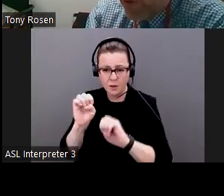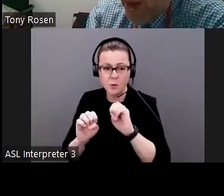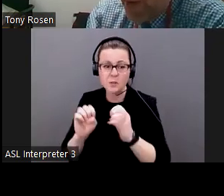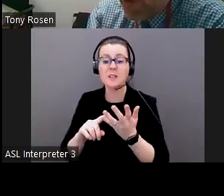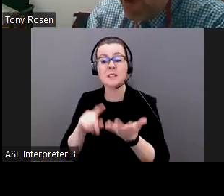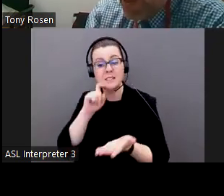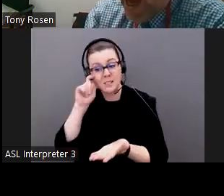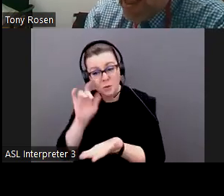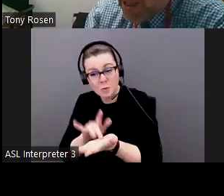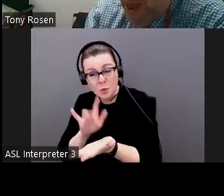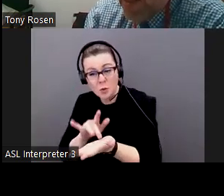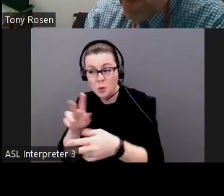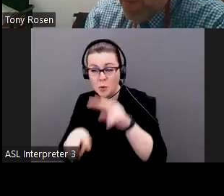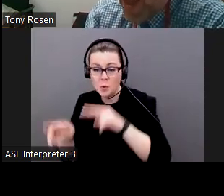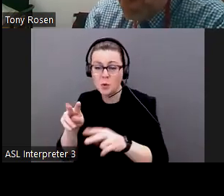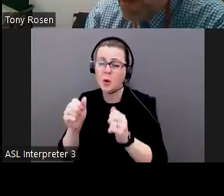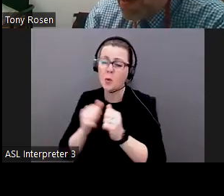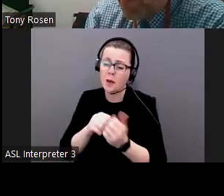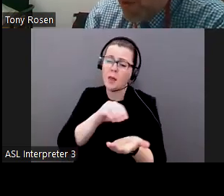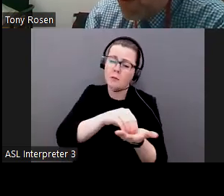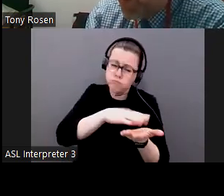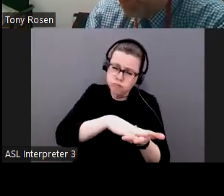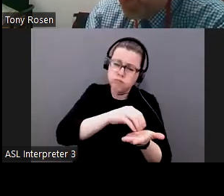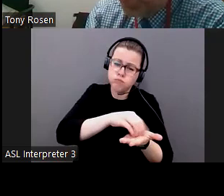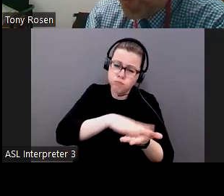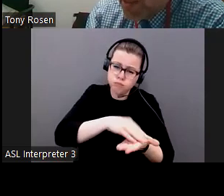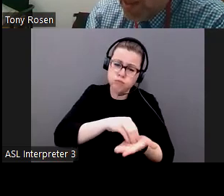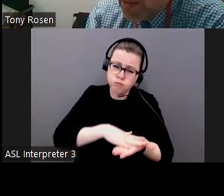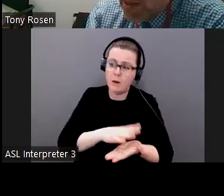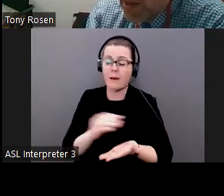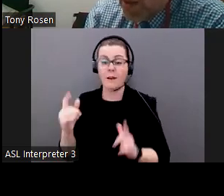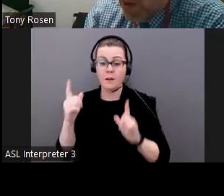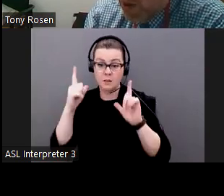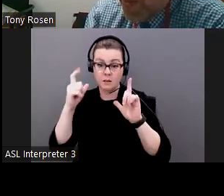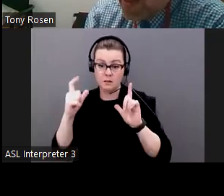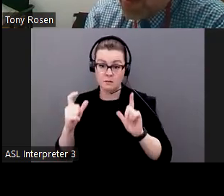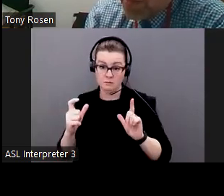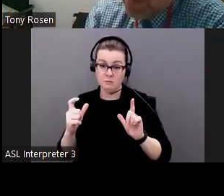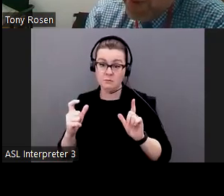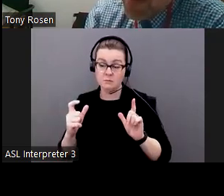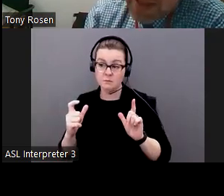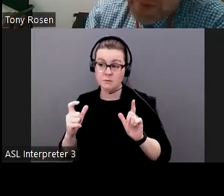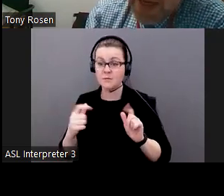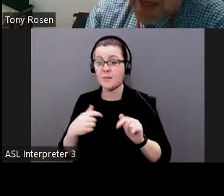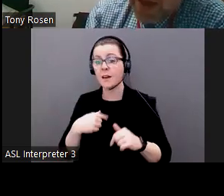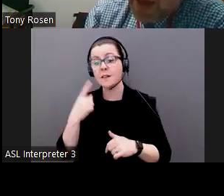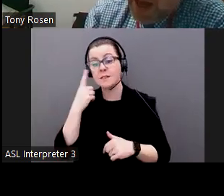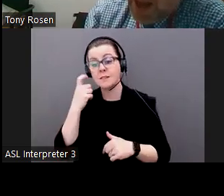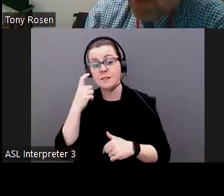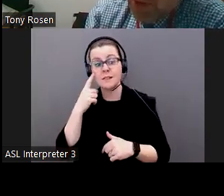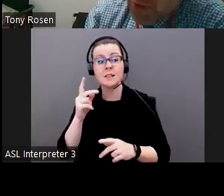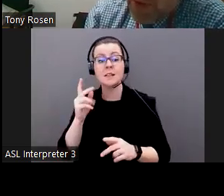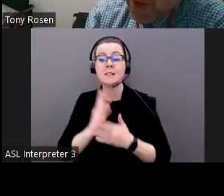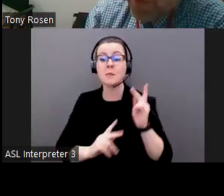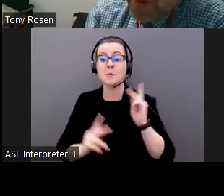and photographs. I suspect that there may be some folks from criminal justice in this meeting, and